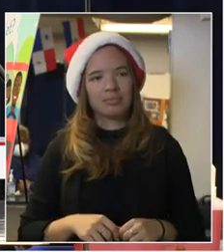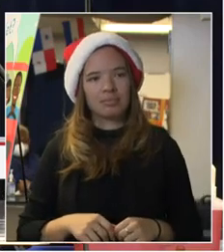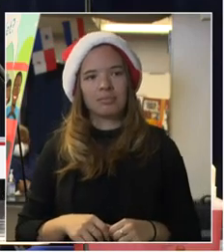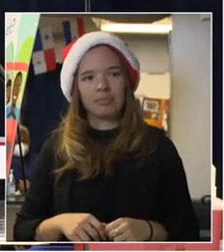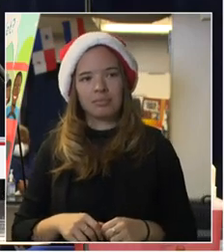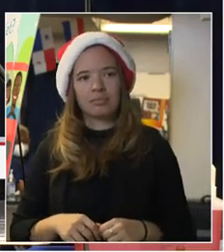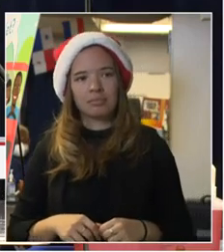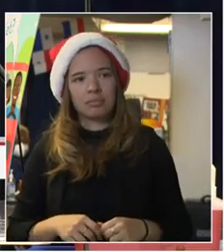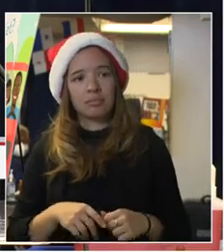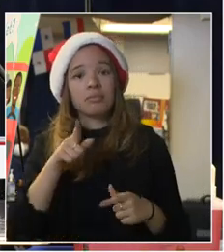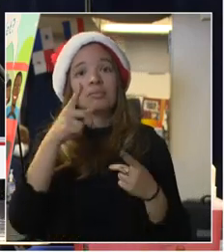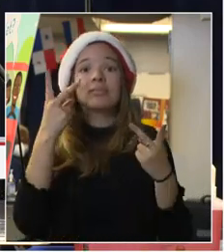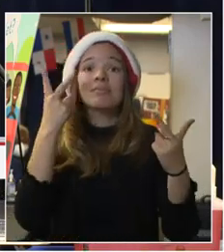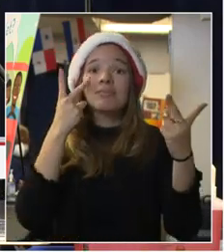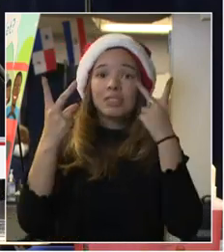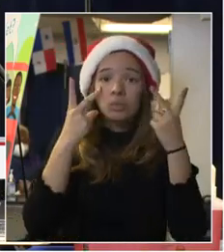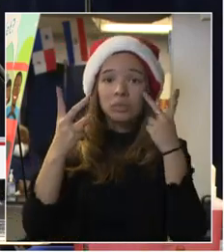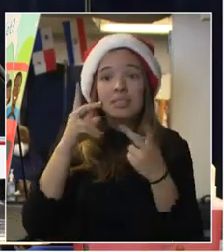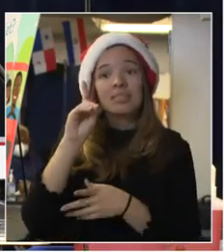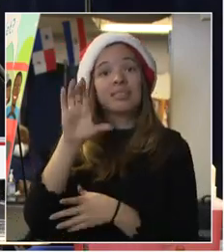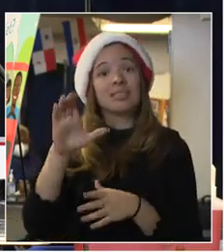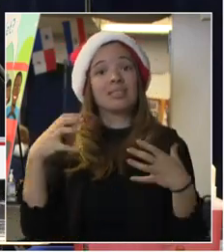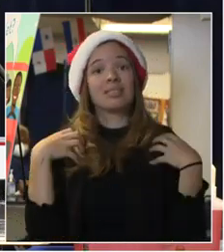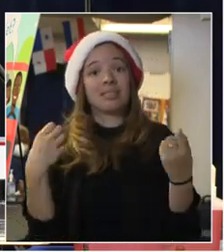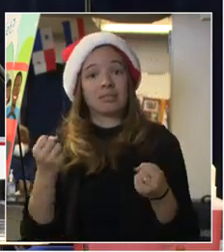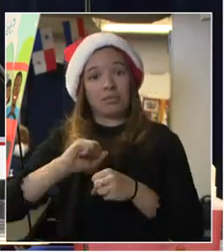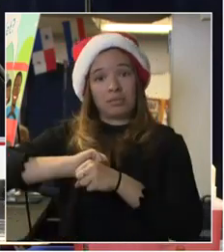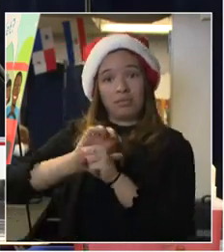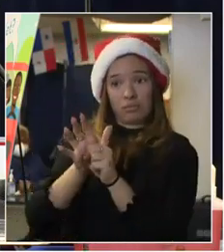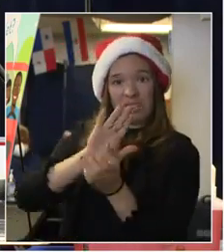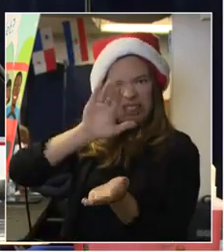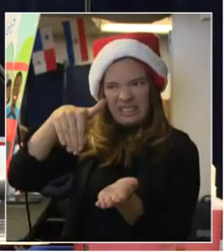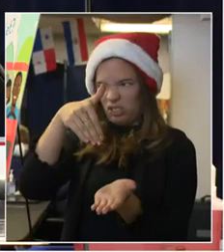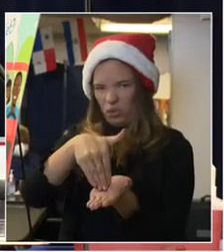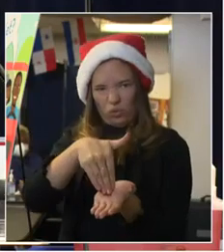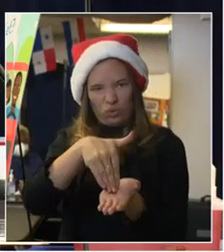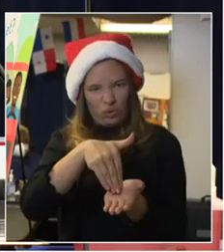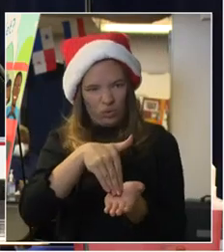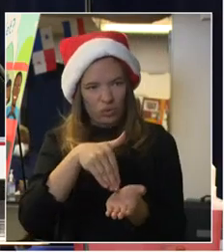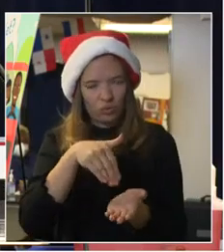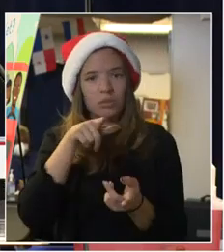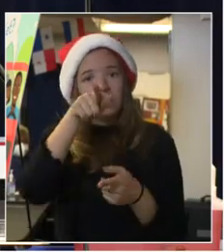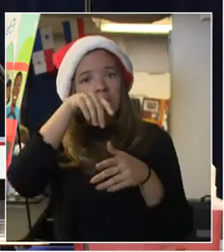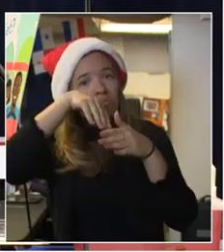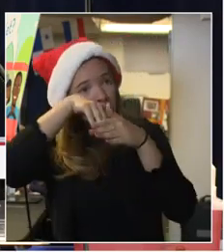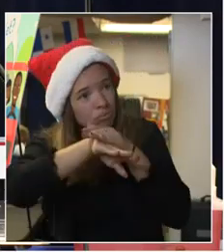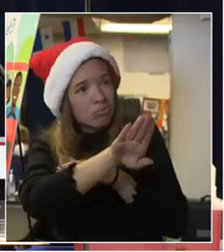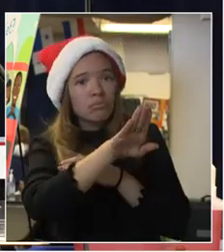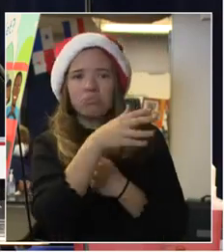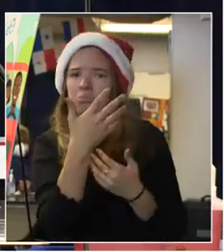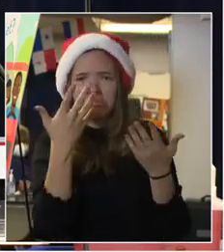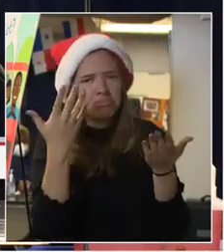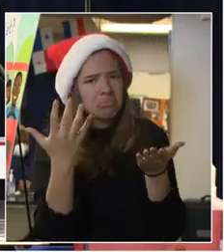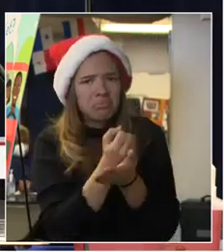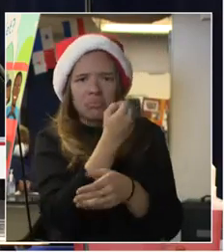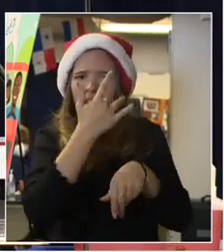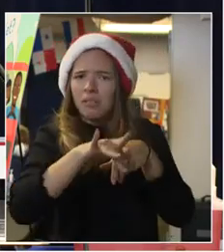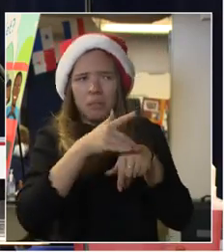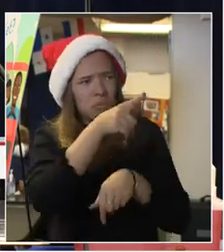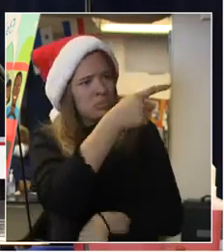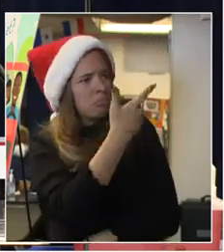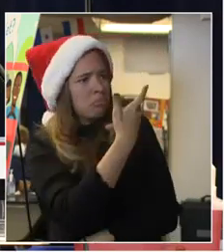Visit a DC Health COVID center where you can walk in and get both vaccines at the same